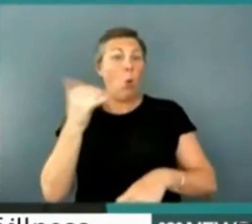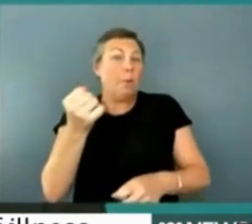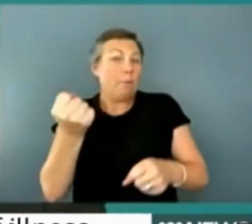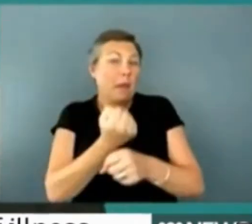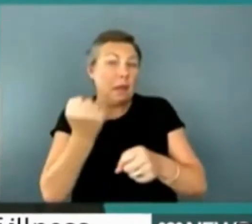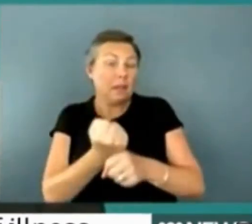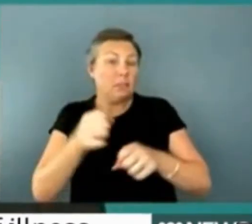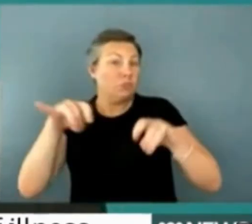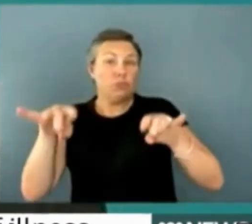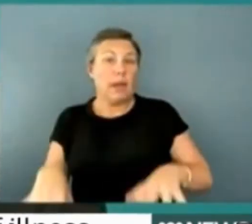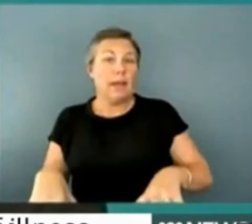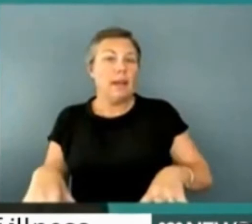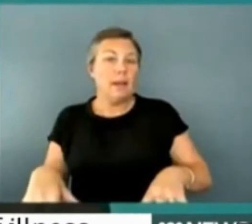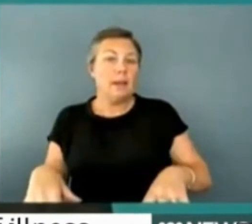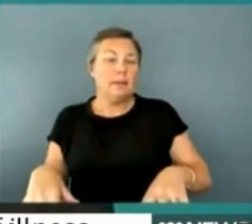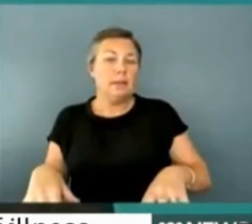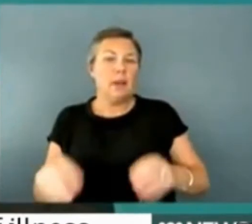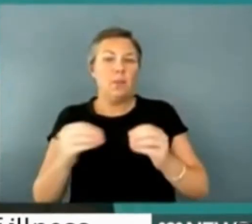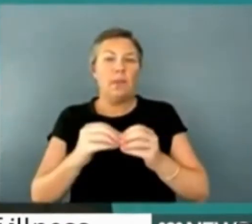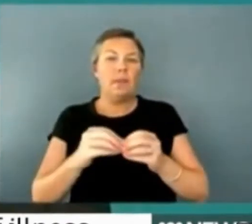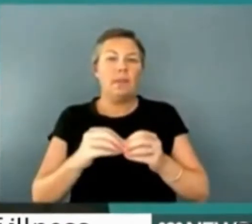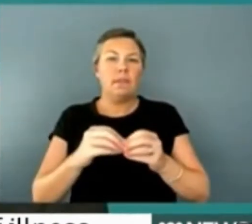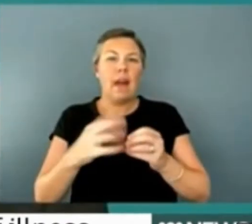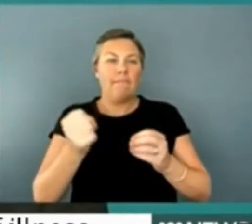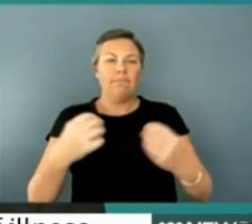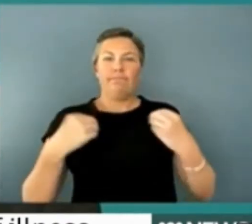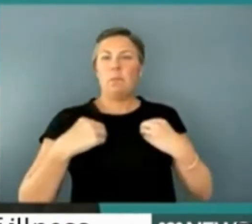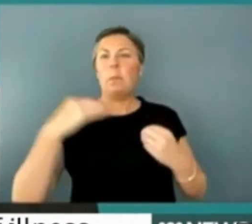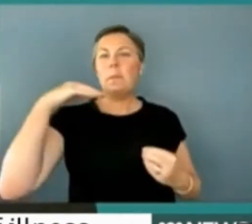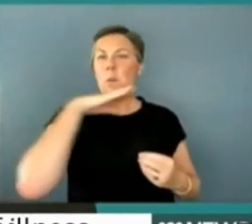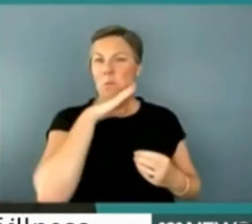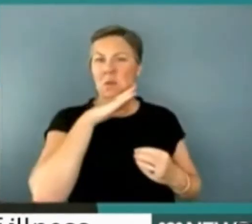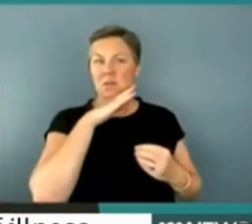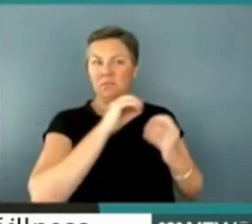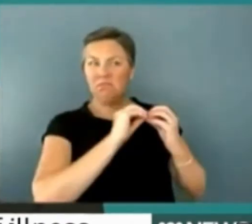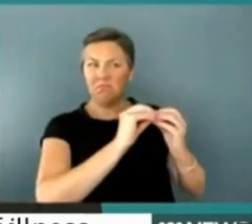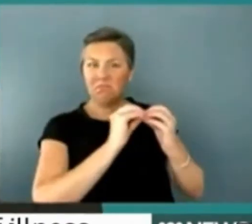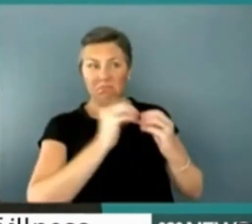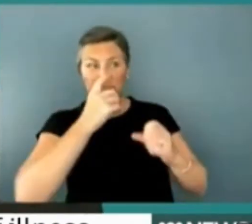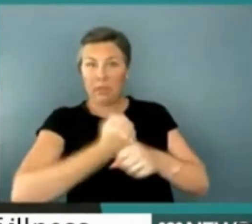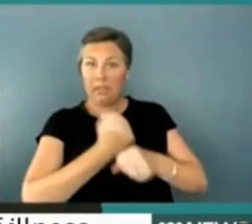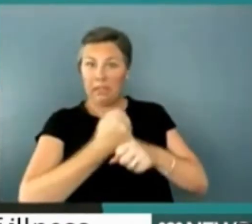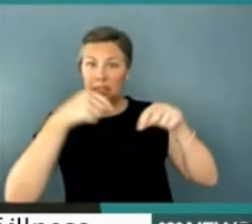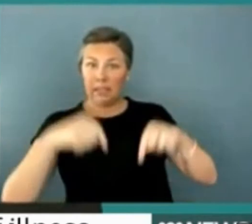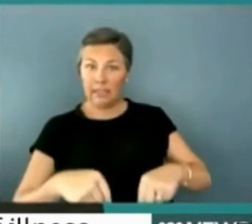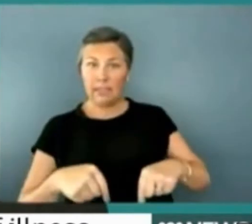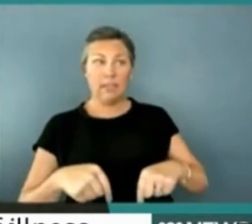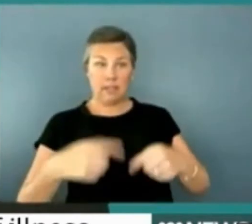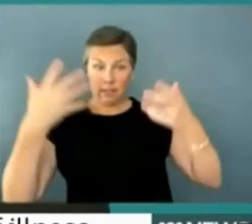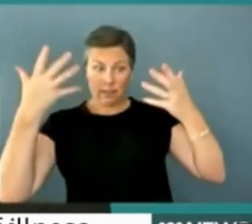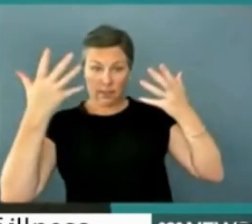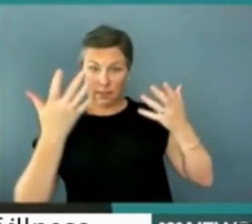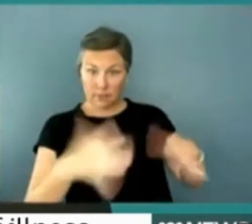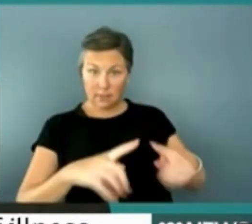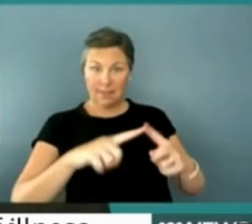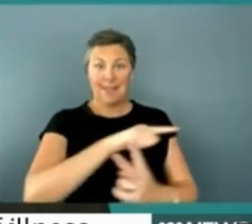our CSL partners in Melbourne. So that part of that has been completed. We continue to have discussions